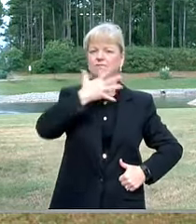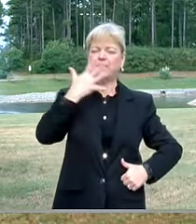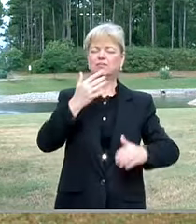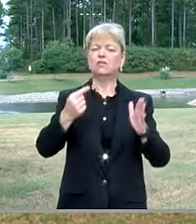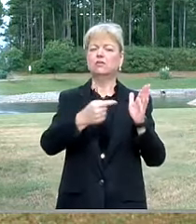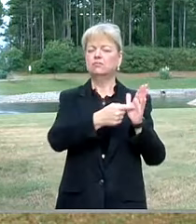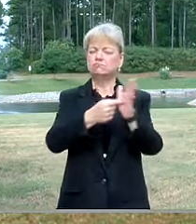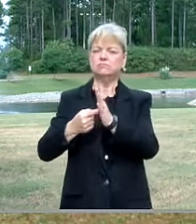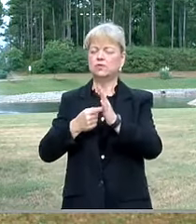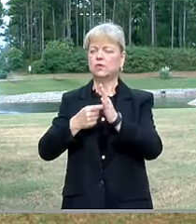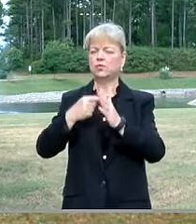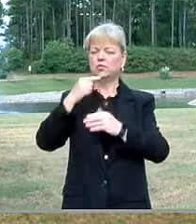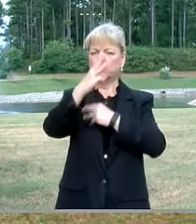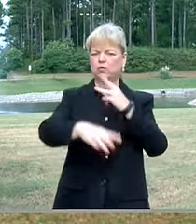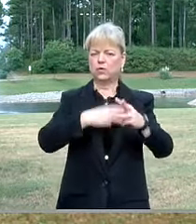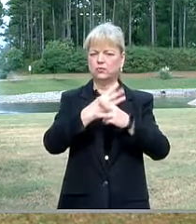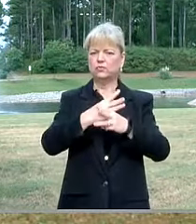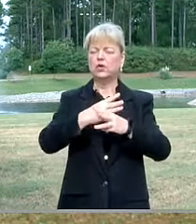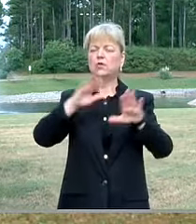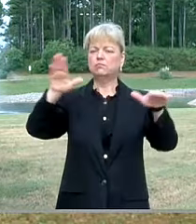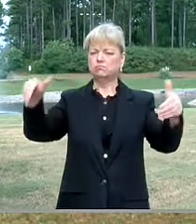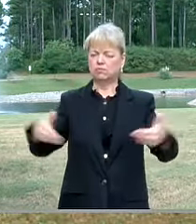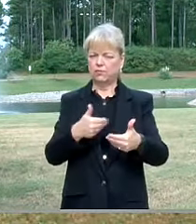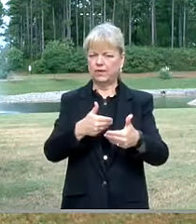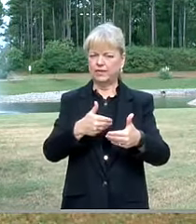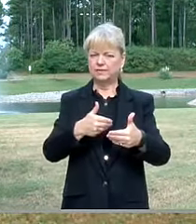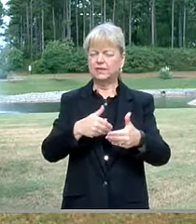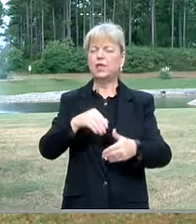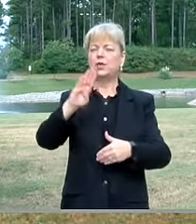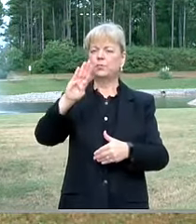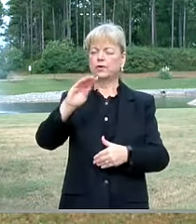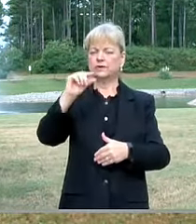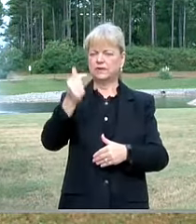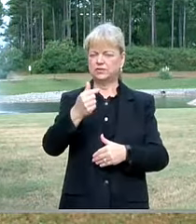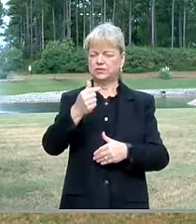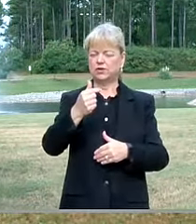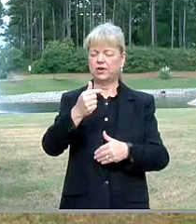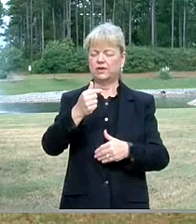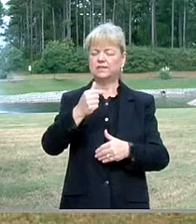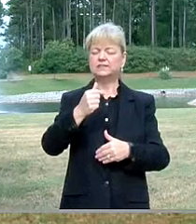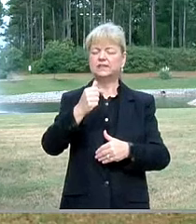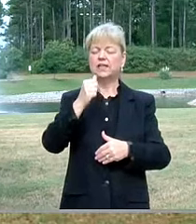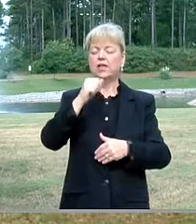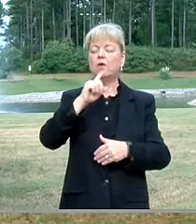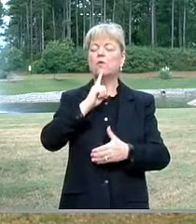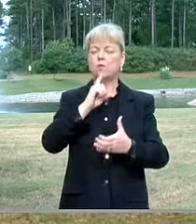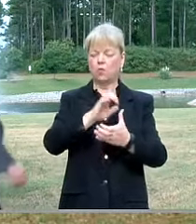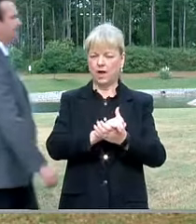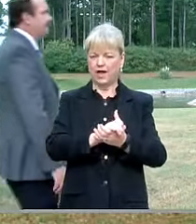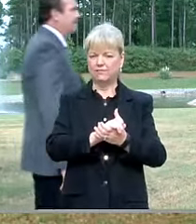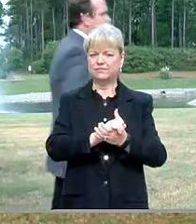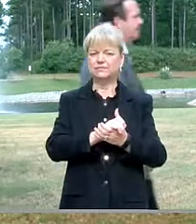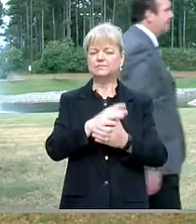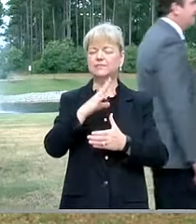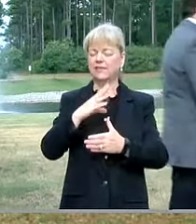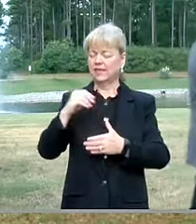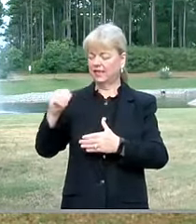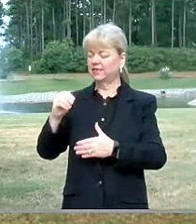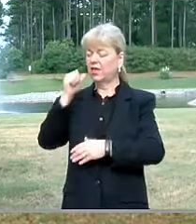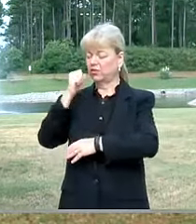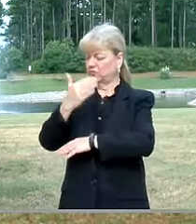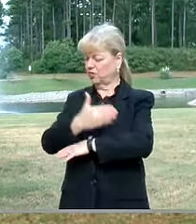this time, we would like to welcome Brigadier General Pepper's spouse, Kristen, their daughter, Elizabeth, and her spouse, Matt